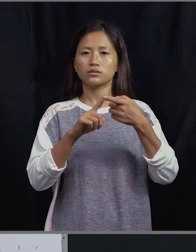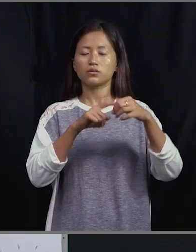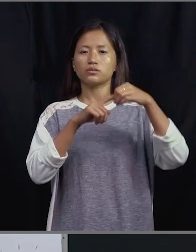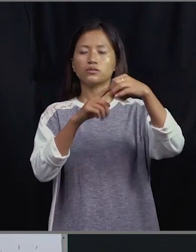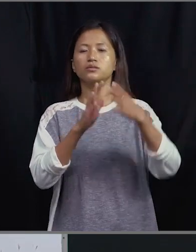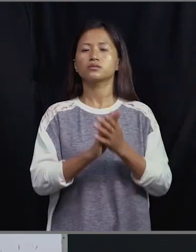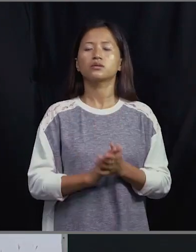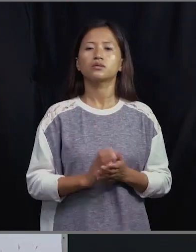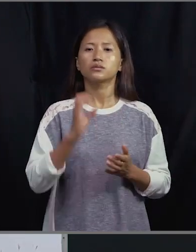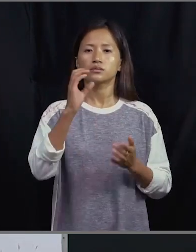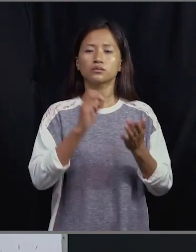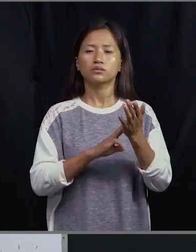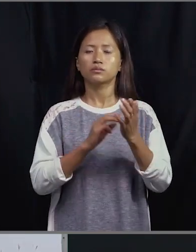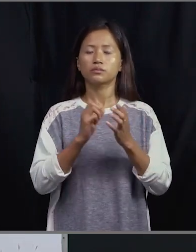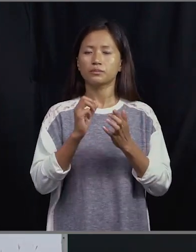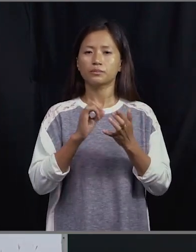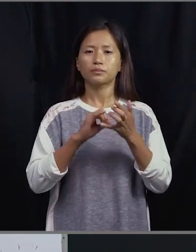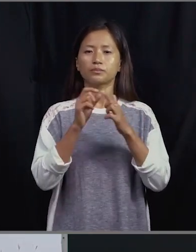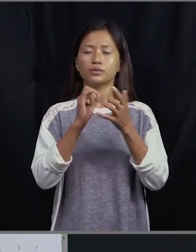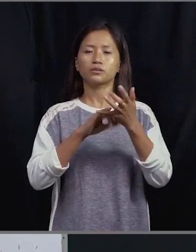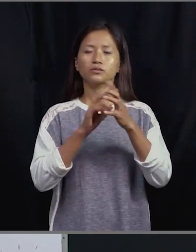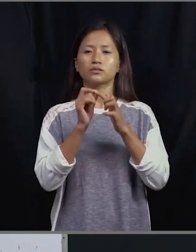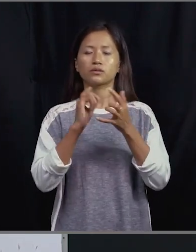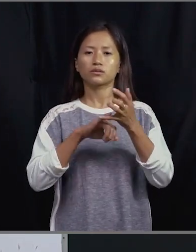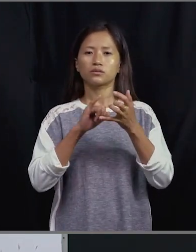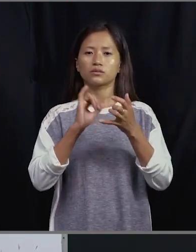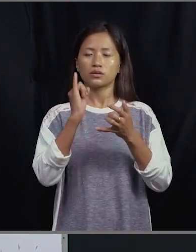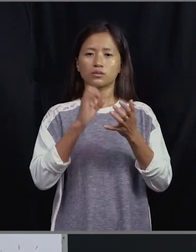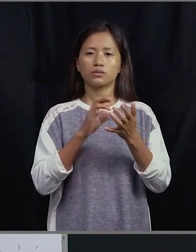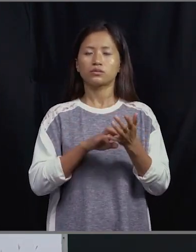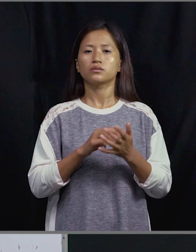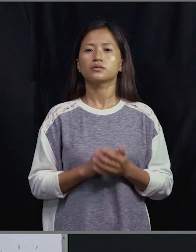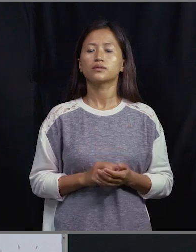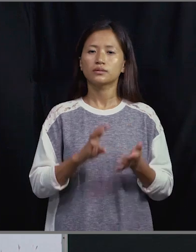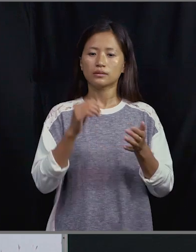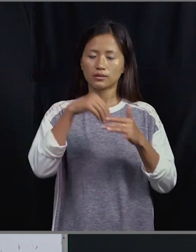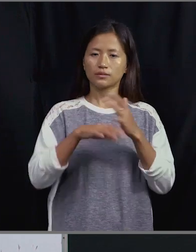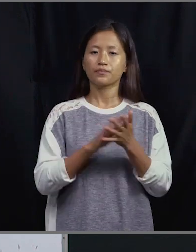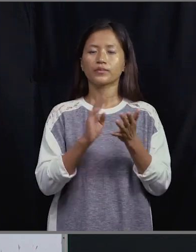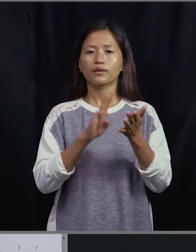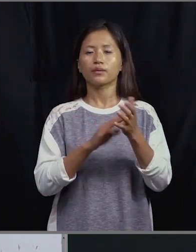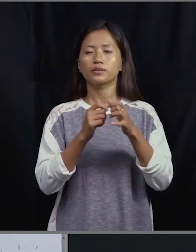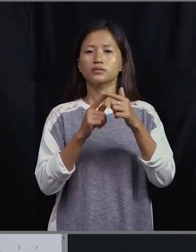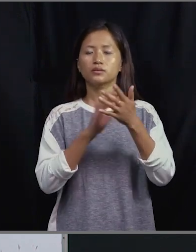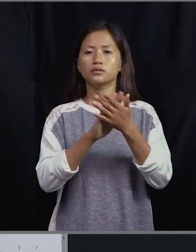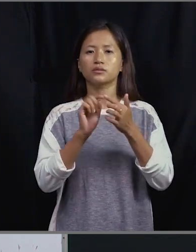these combustion reactions also. Here we have methane. In methane, one